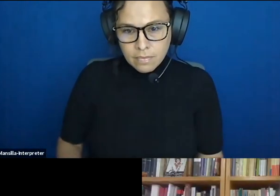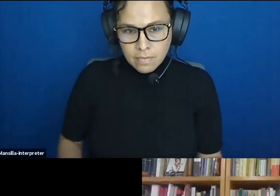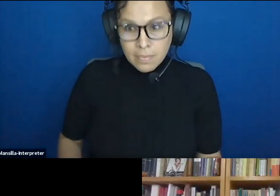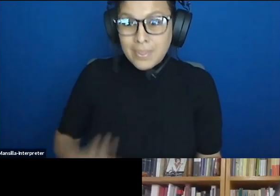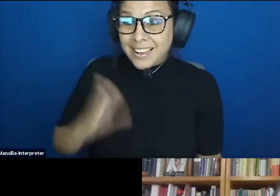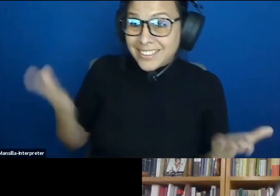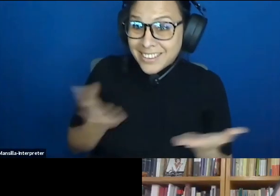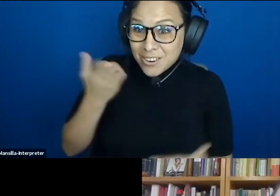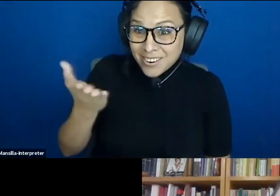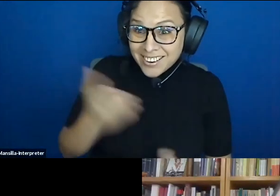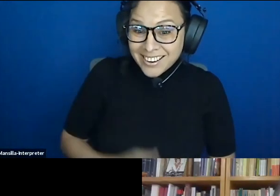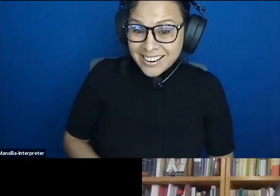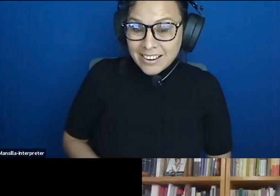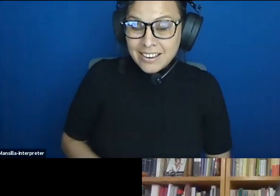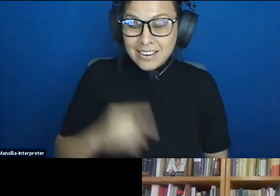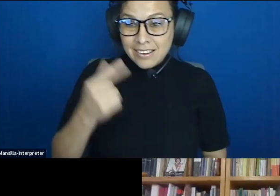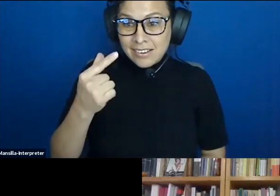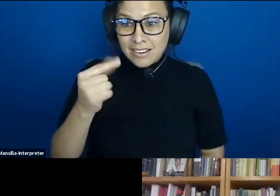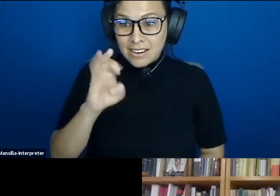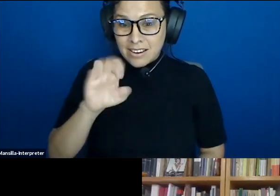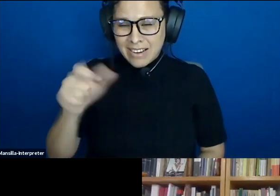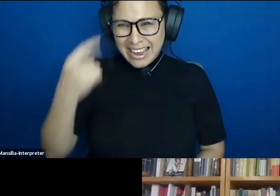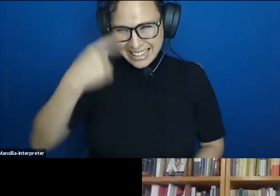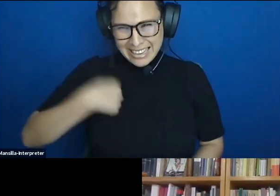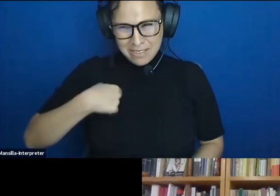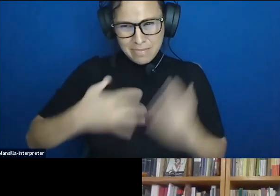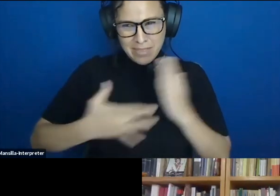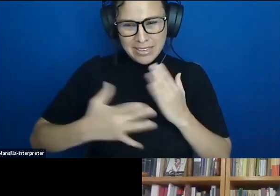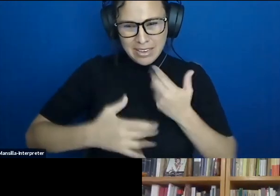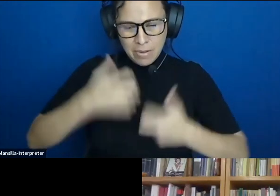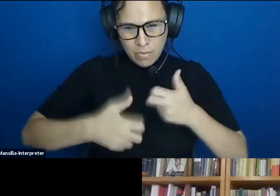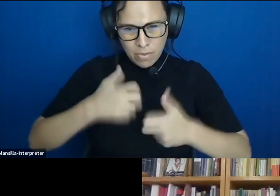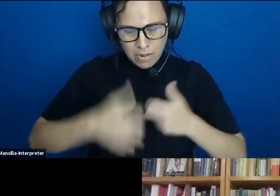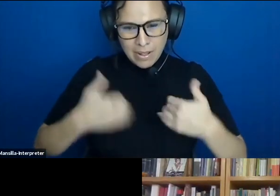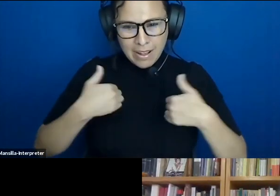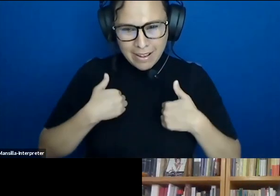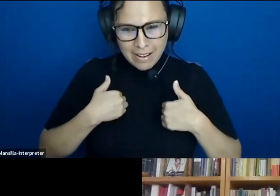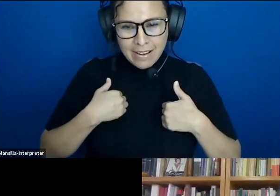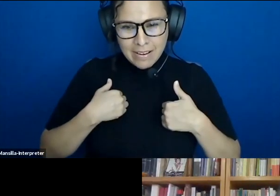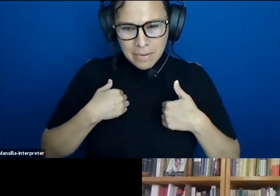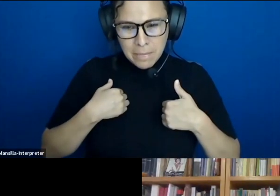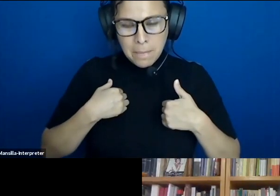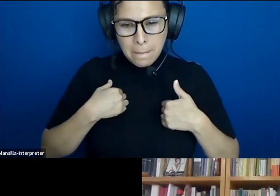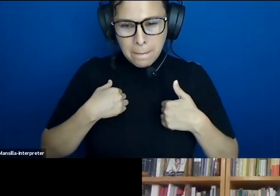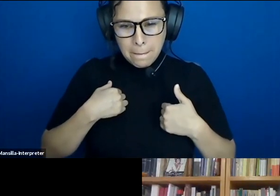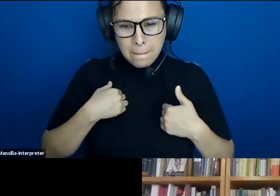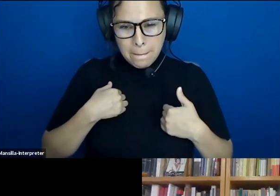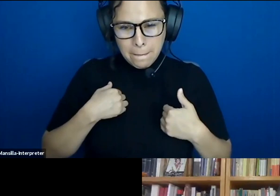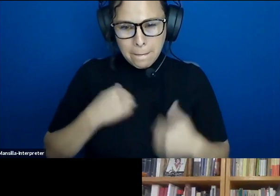There you are. I think I'm having some technical problems.